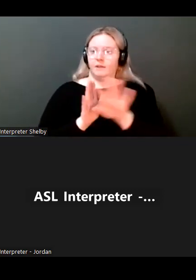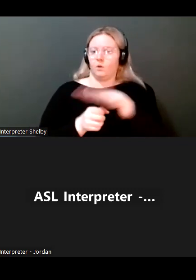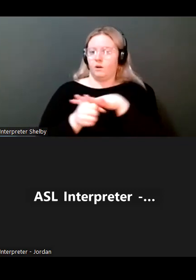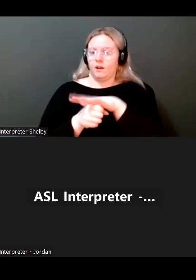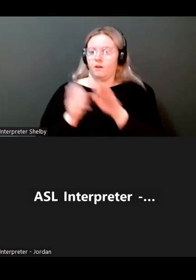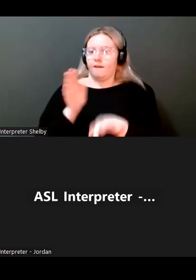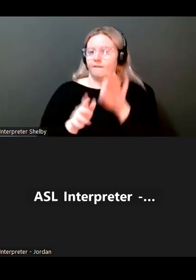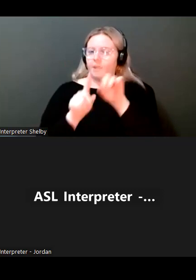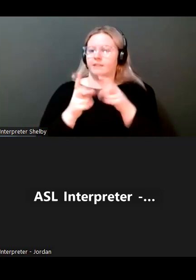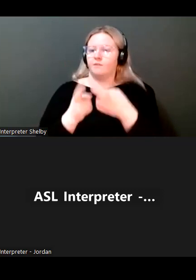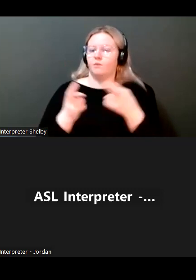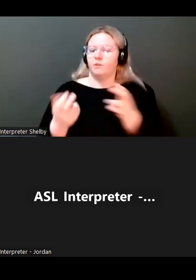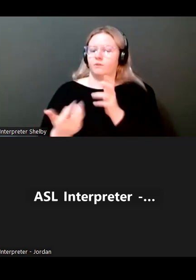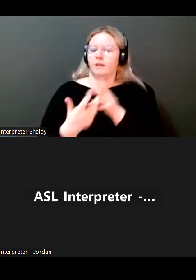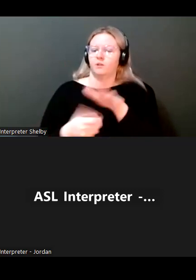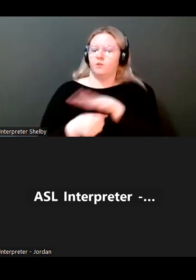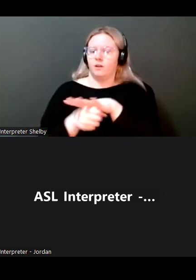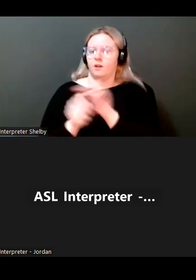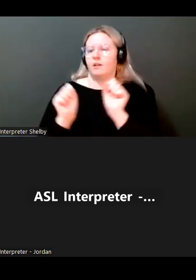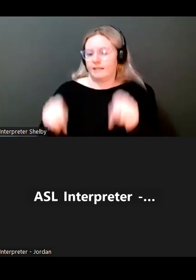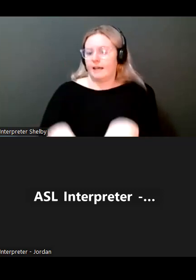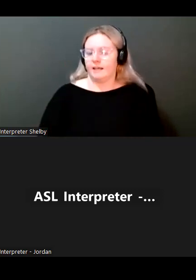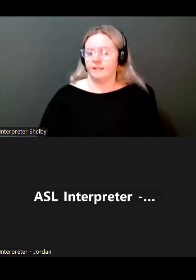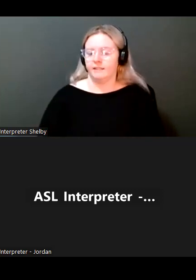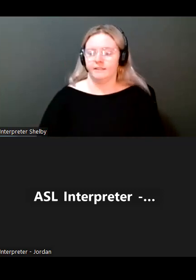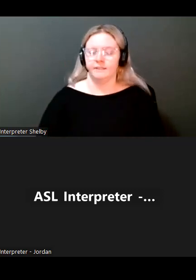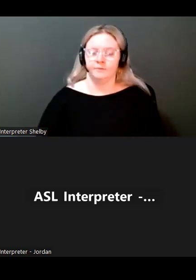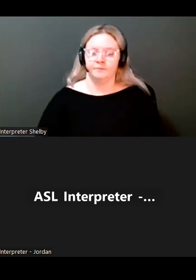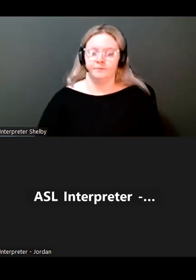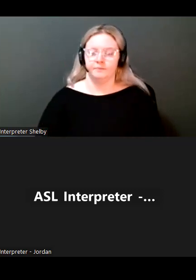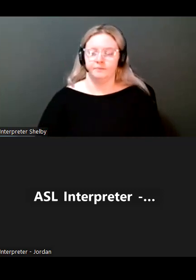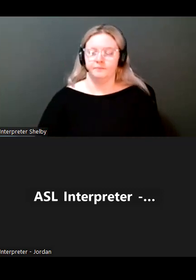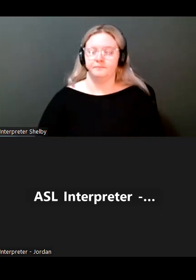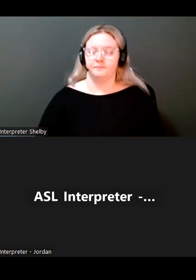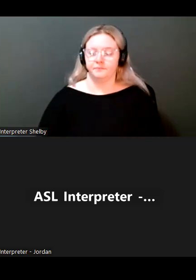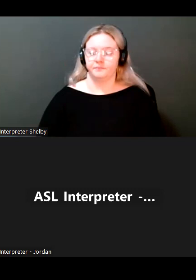and find resources that are relevant to you.